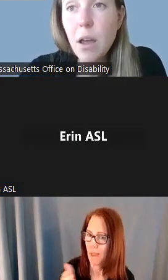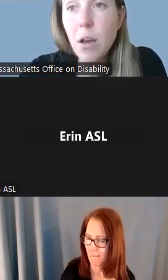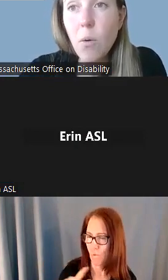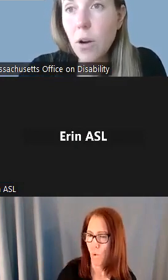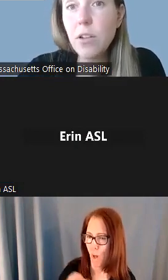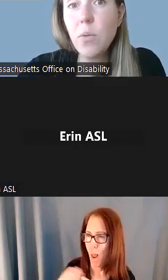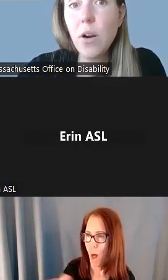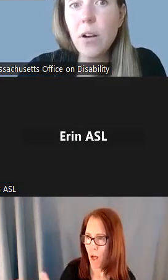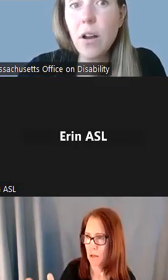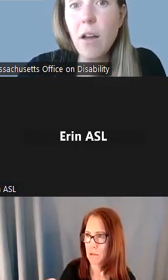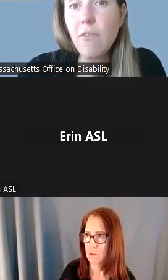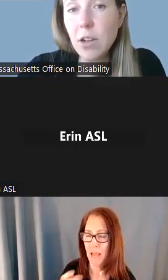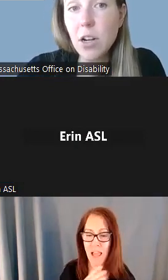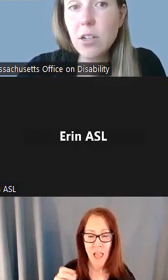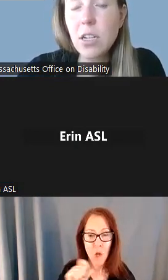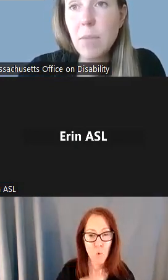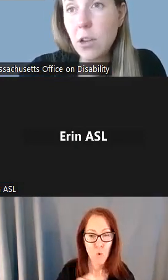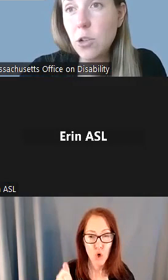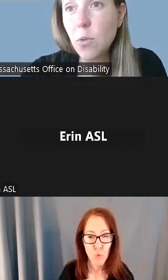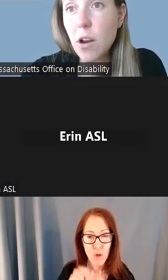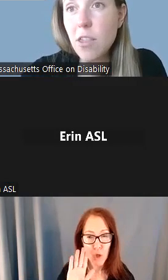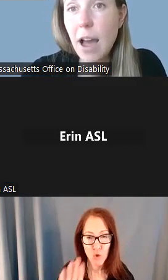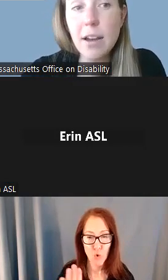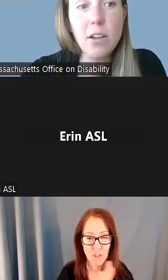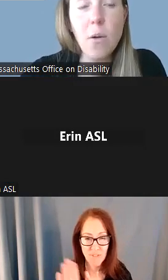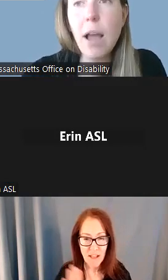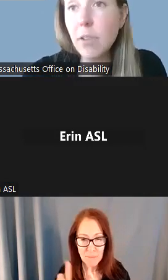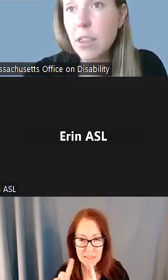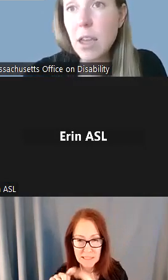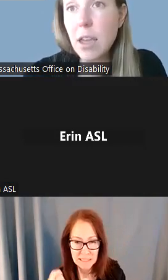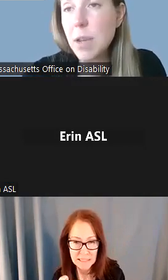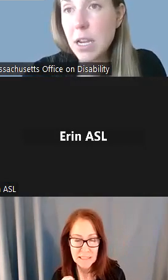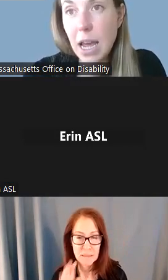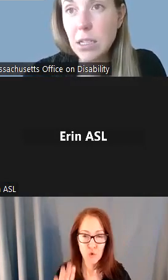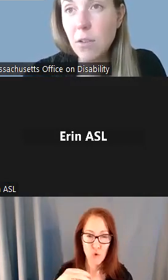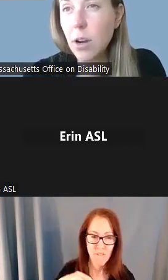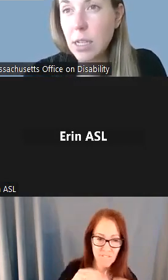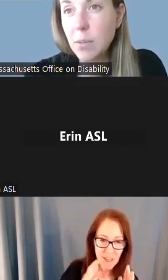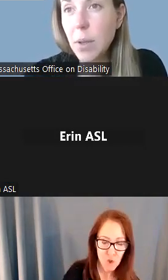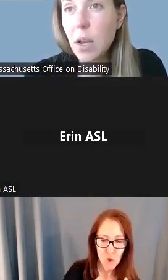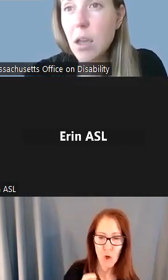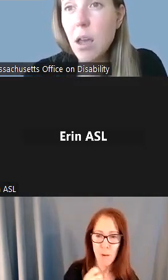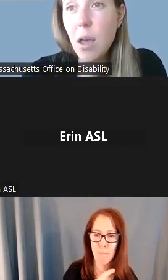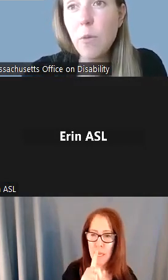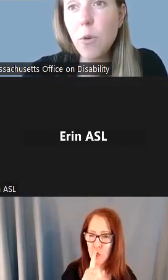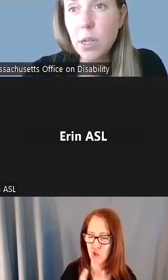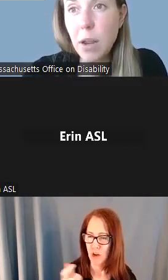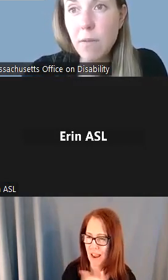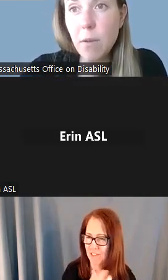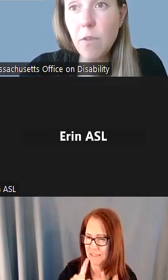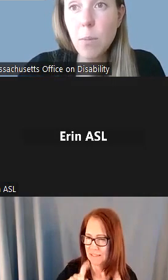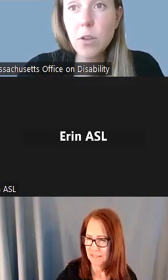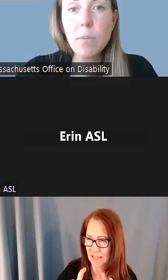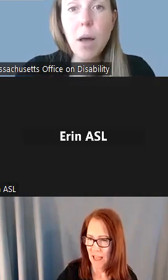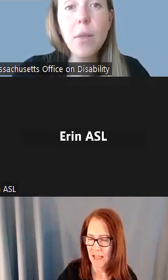team or your vendor to make sure that everything is being tested for accessibility before it's